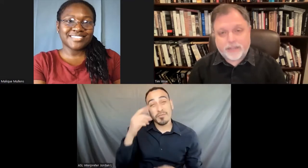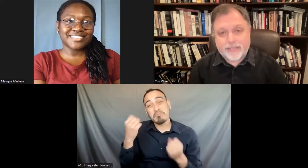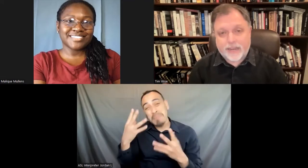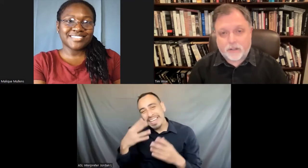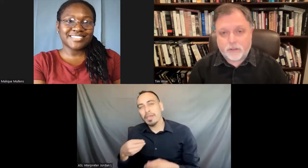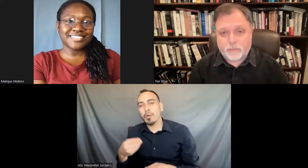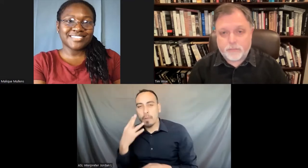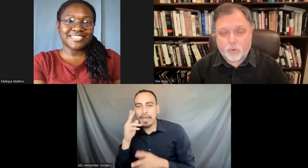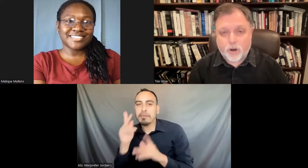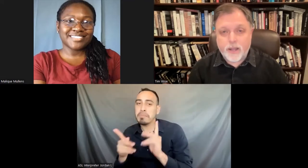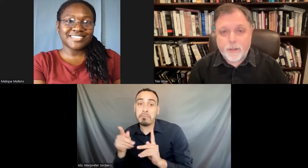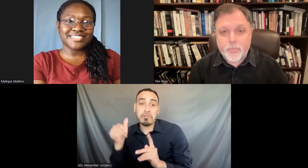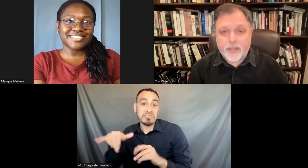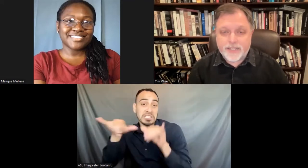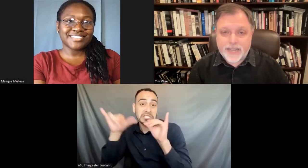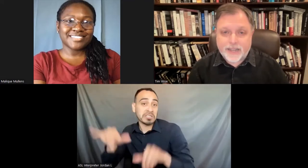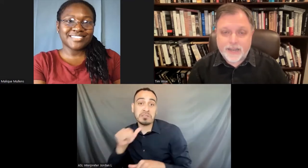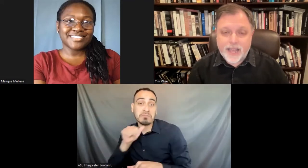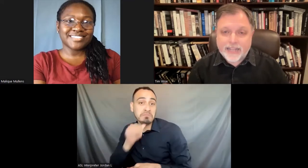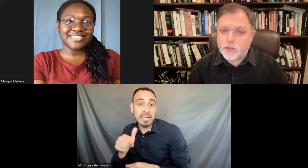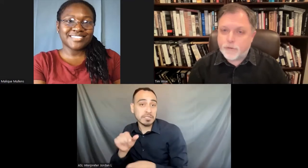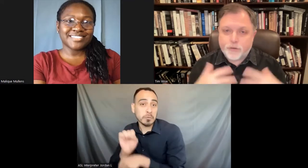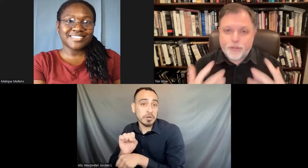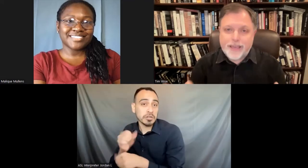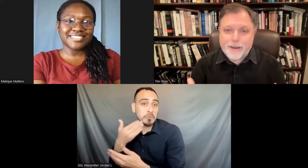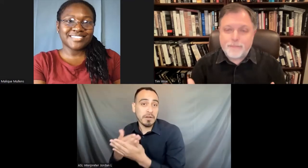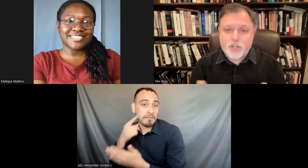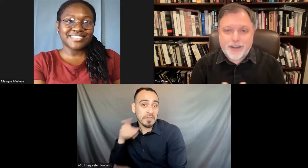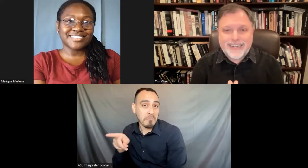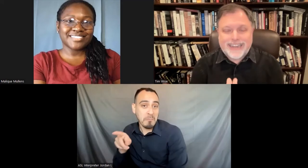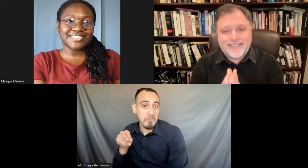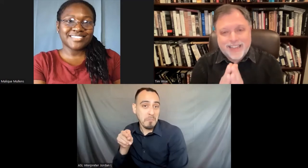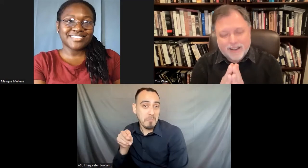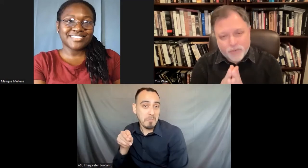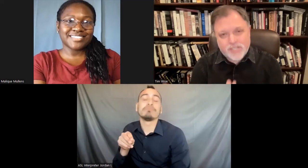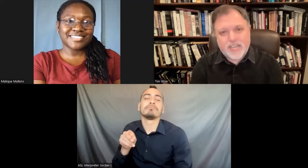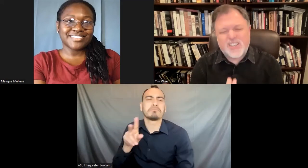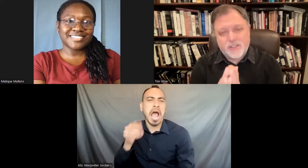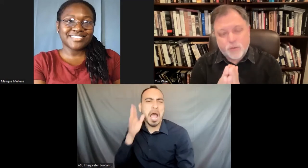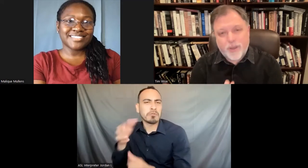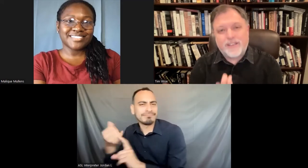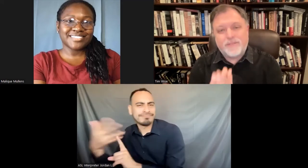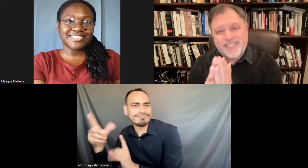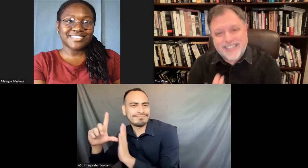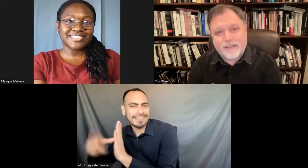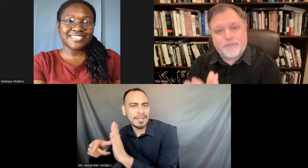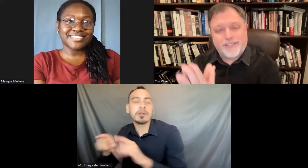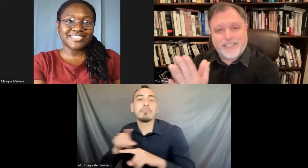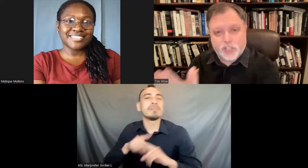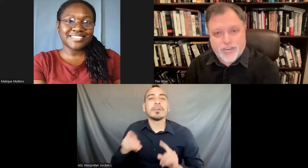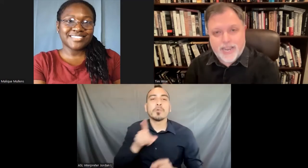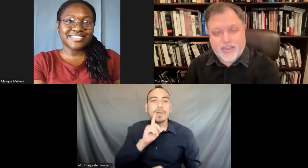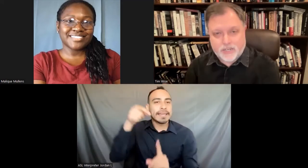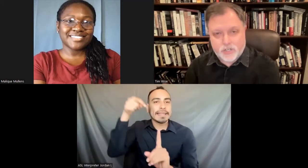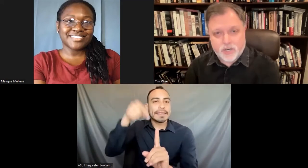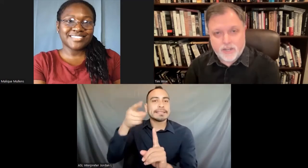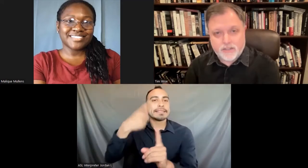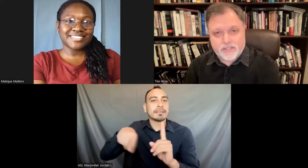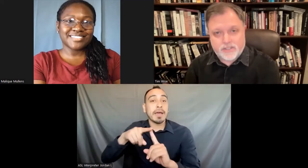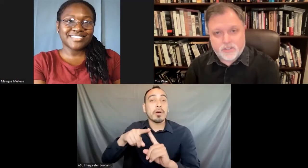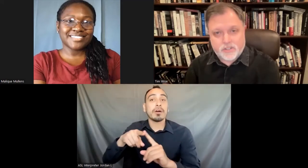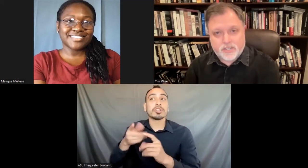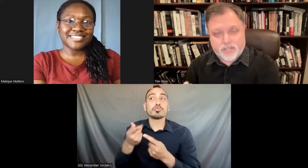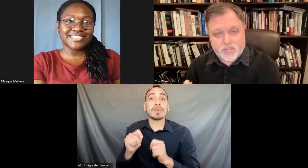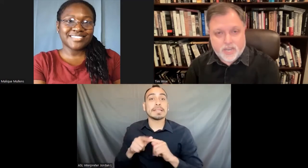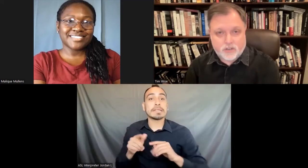talk about that a little bit more in a second. And so for them, shutting down the conversation is a way of stifling change.